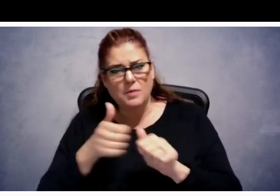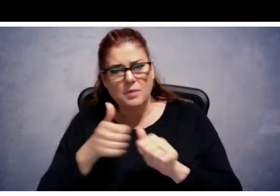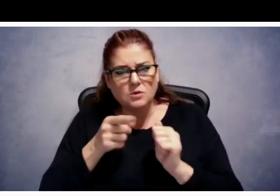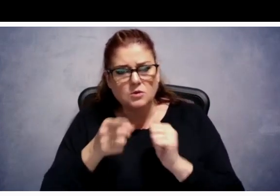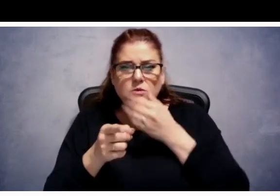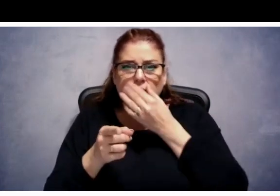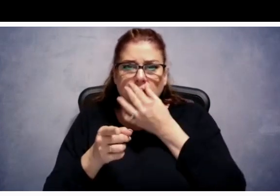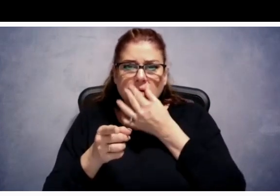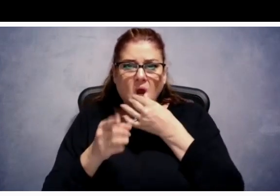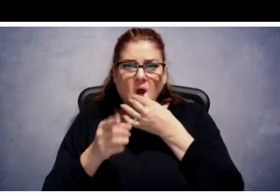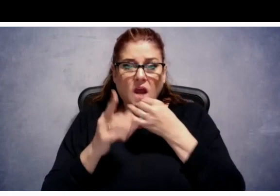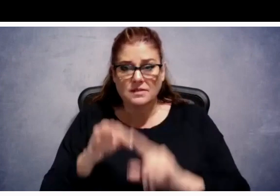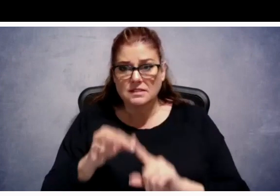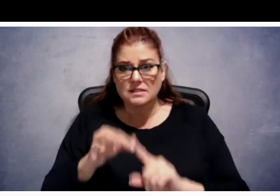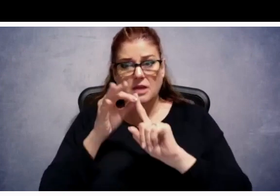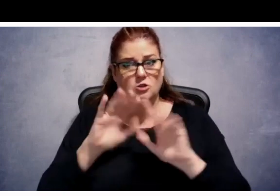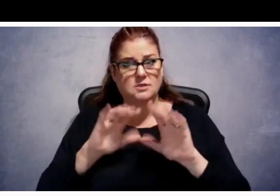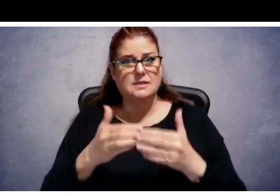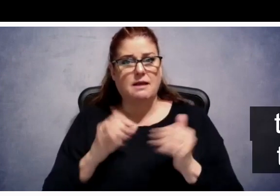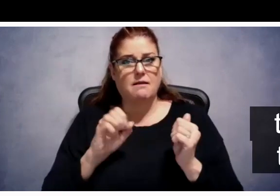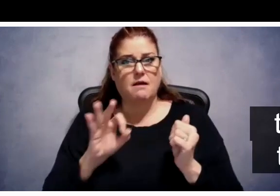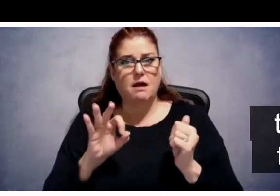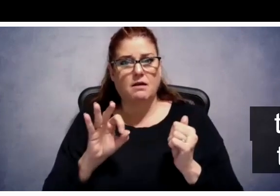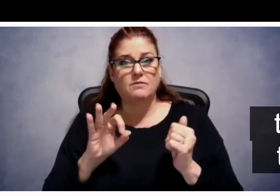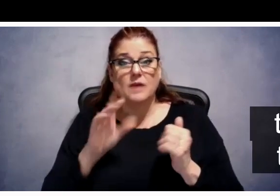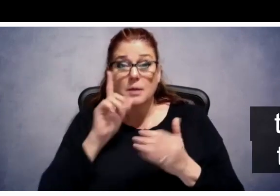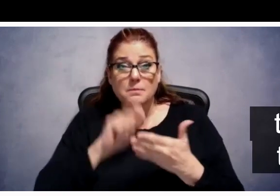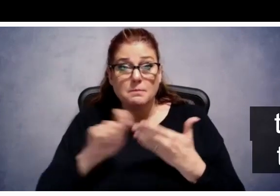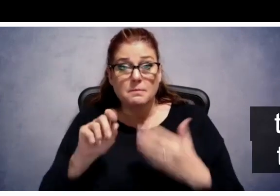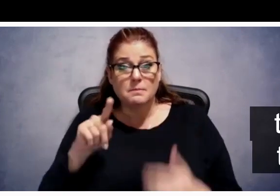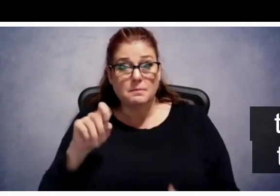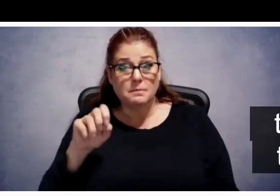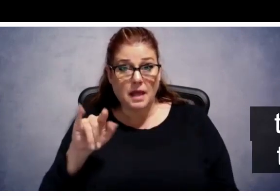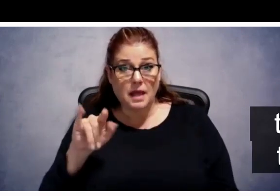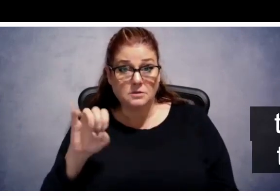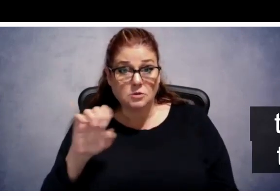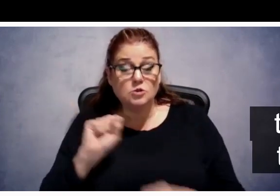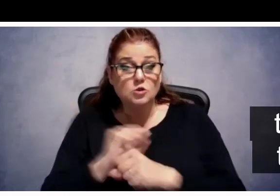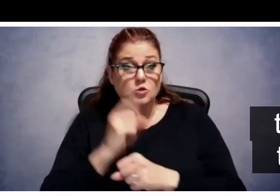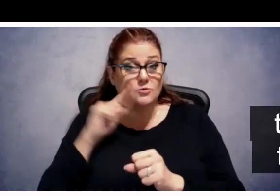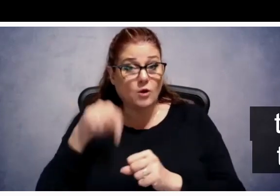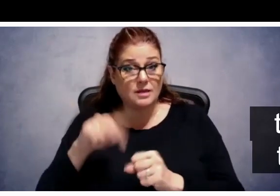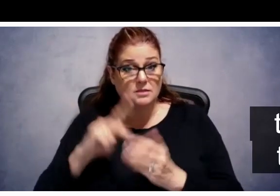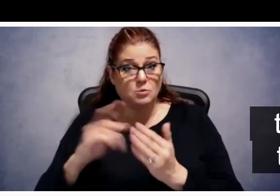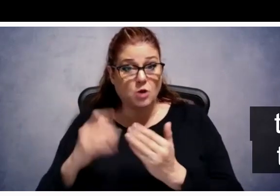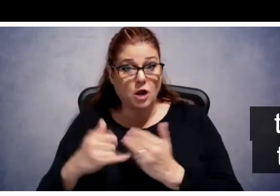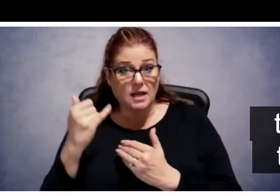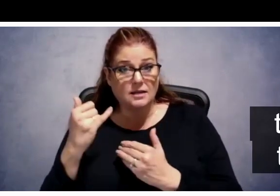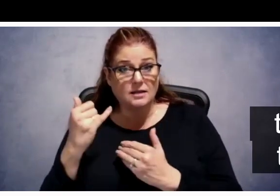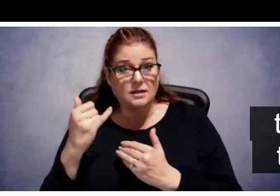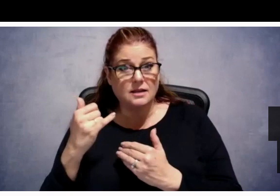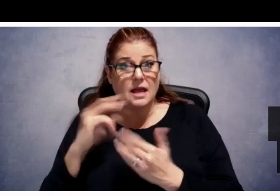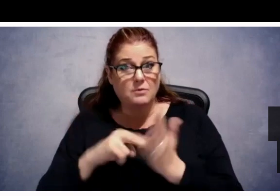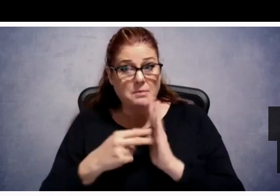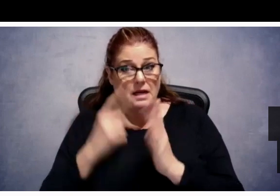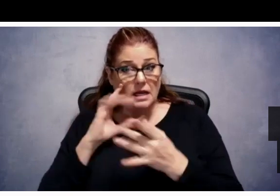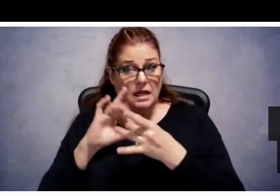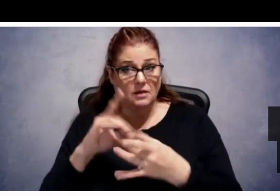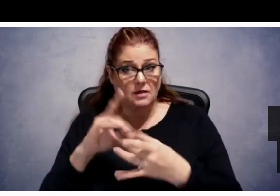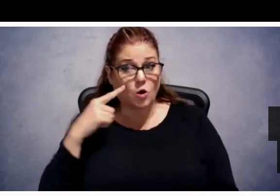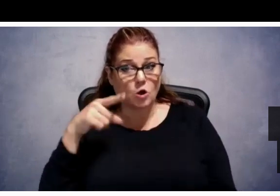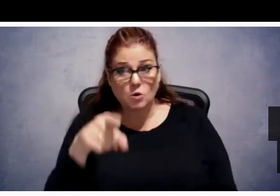is a special set of pencils that you used for this project that have meaning for you. Would you